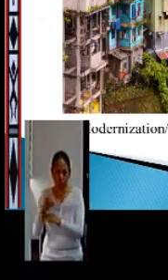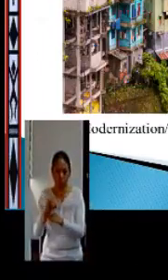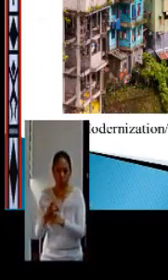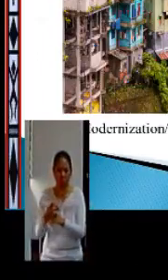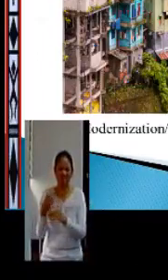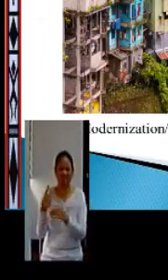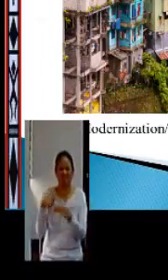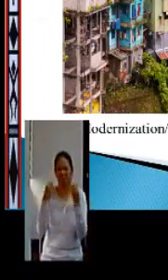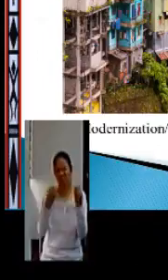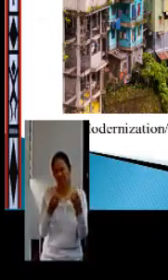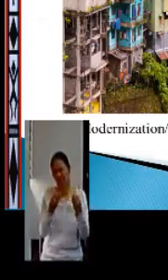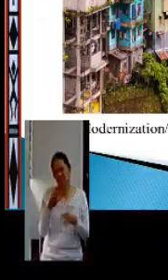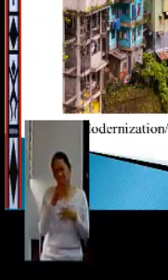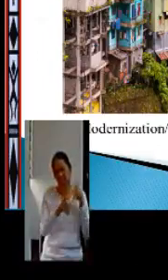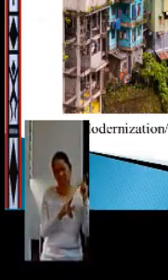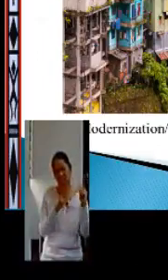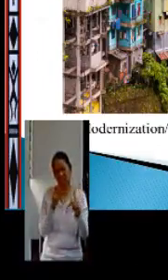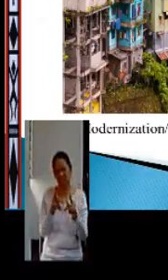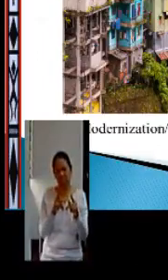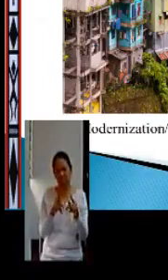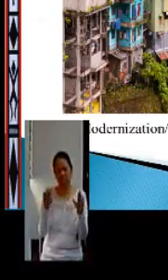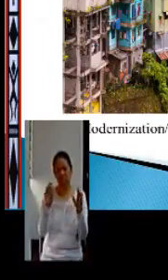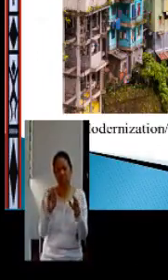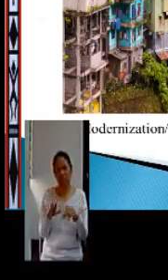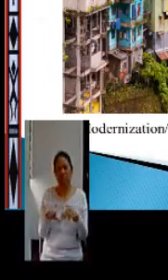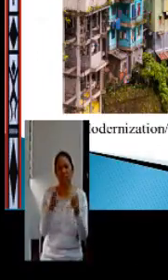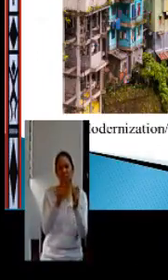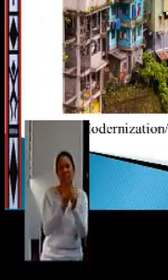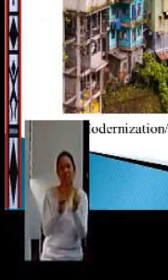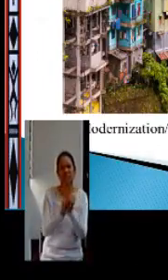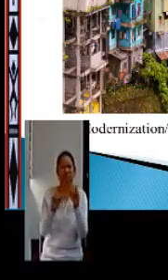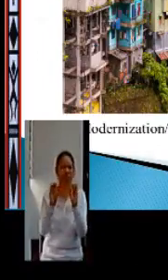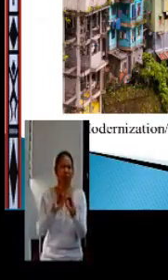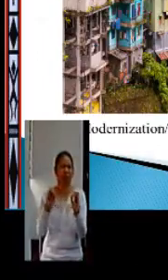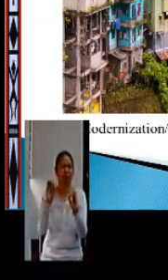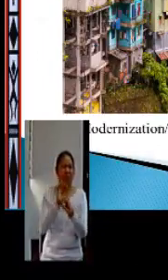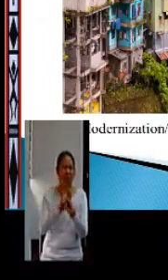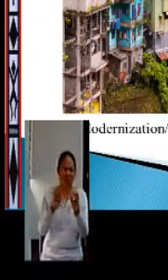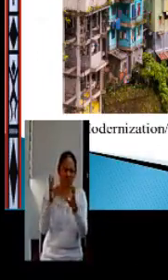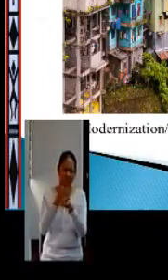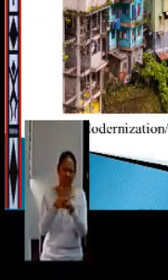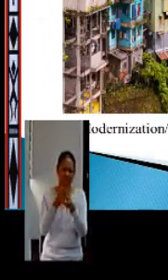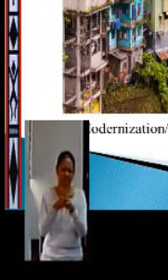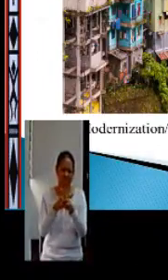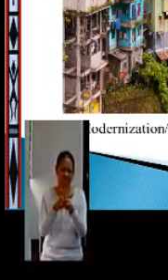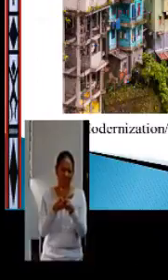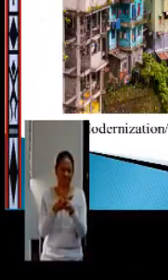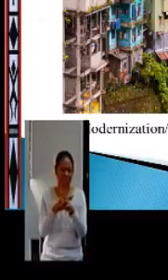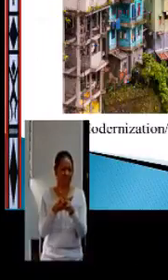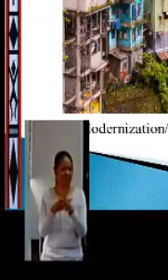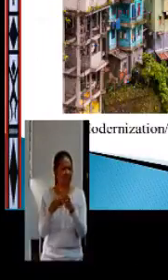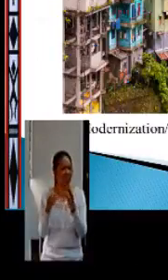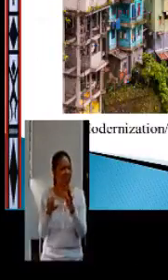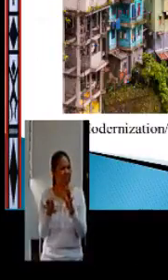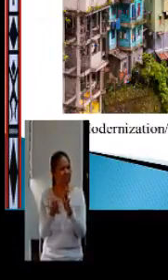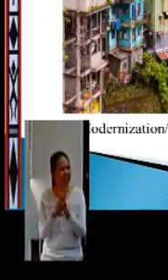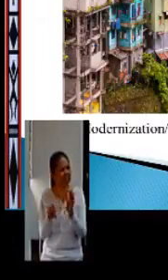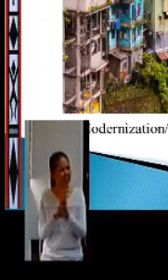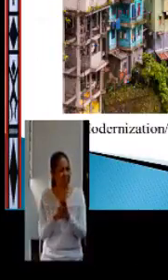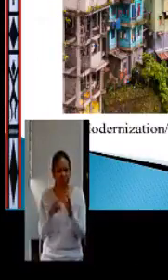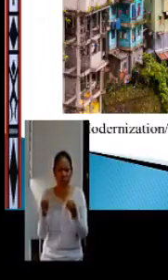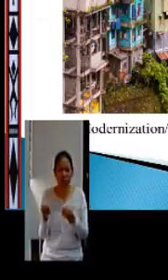dito yung pinakaayaw ko with the regulation of the car companies of giving cars like candies. You just give them